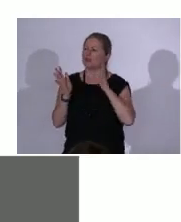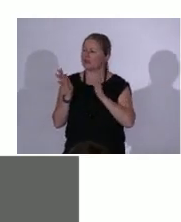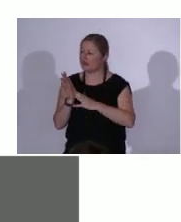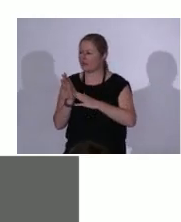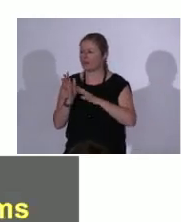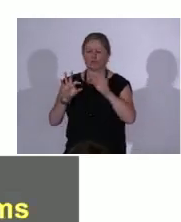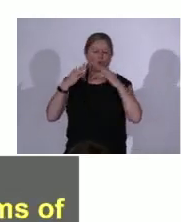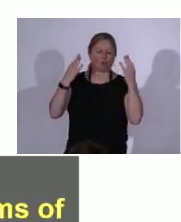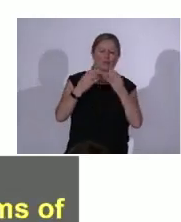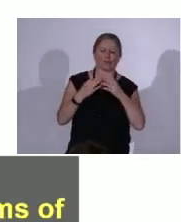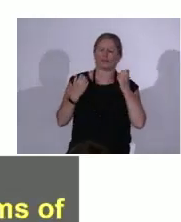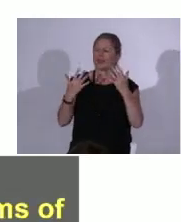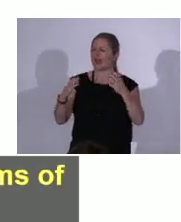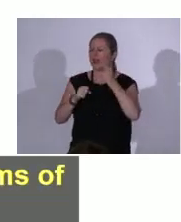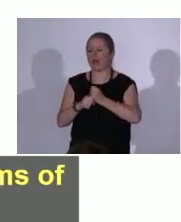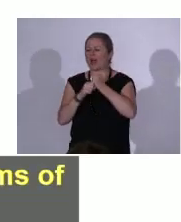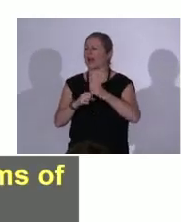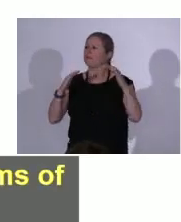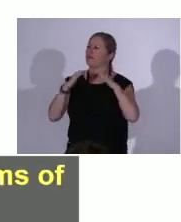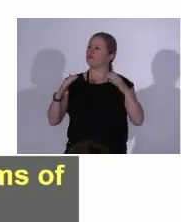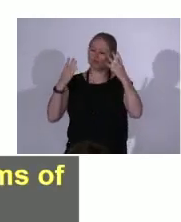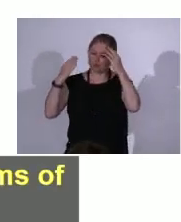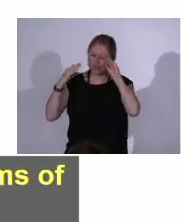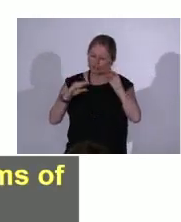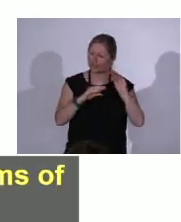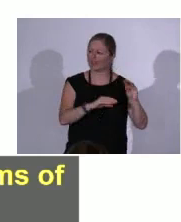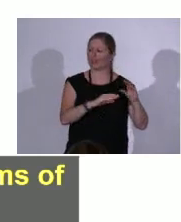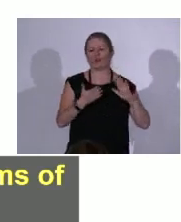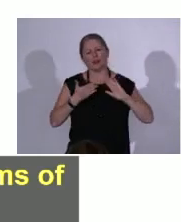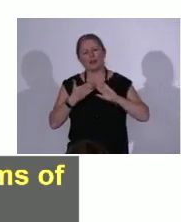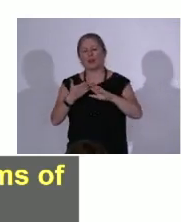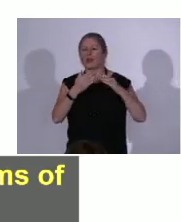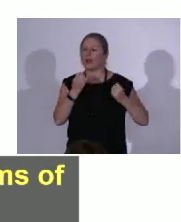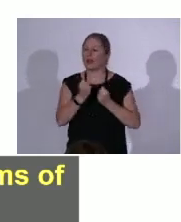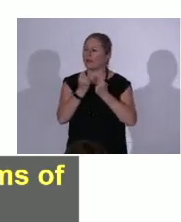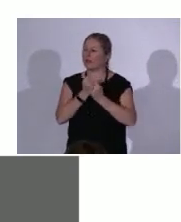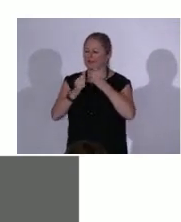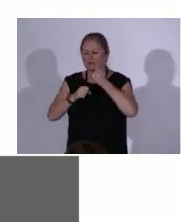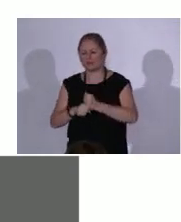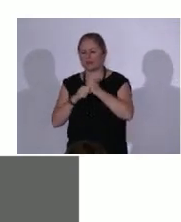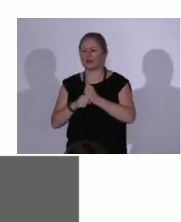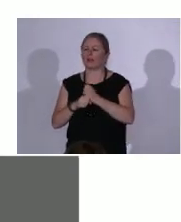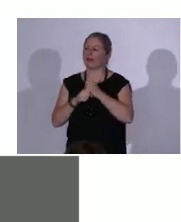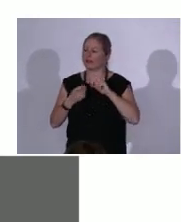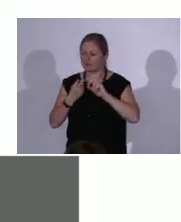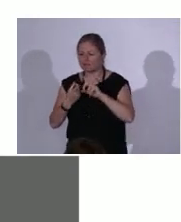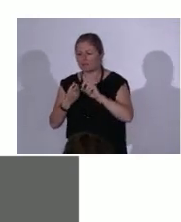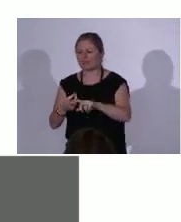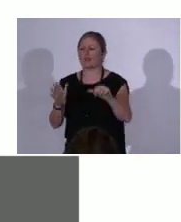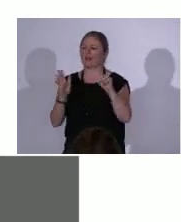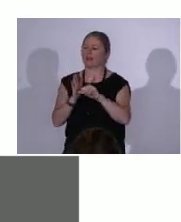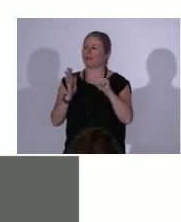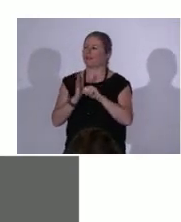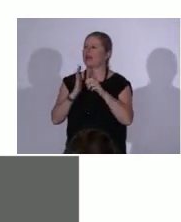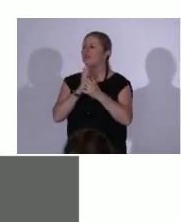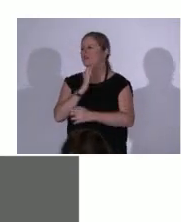this population group and club level education, and assisting our clubs to have sustainable financial hardship policies